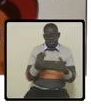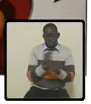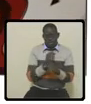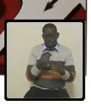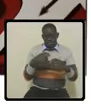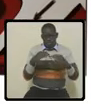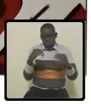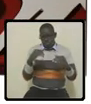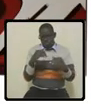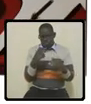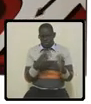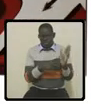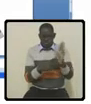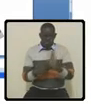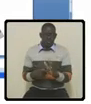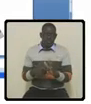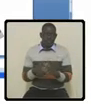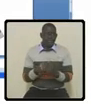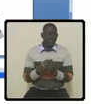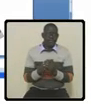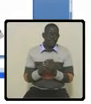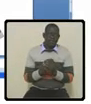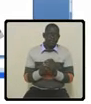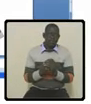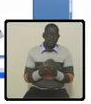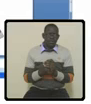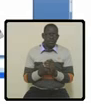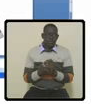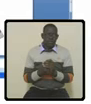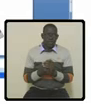vertical. Here's a photograph that shows that.